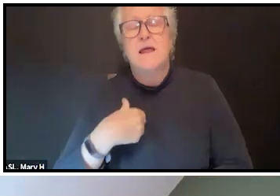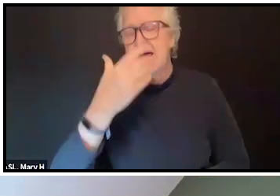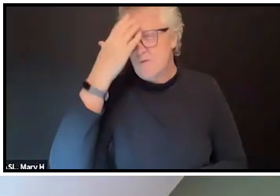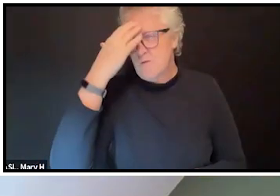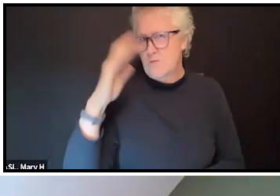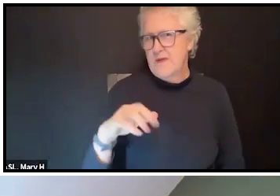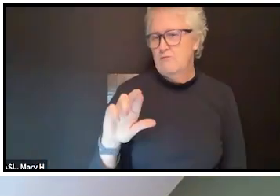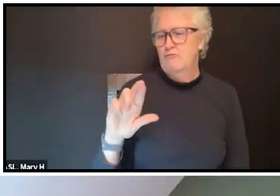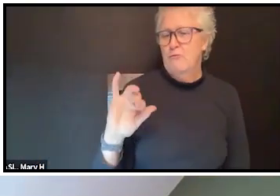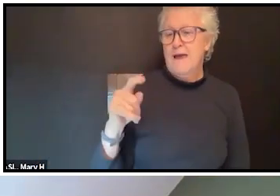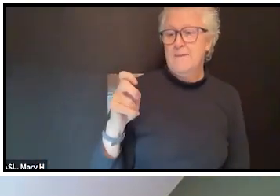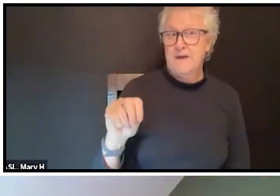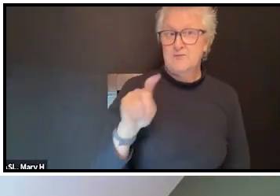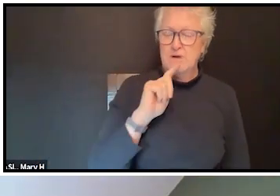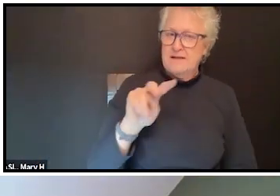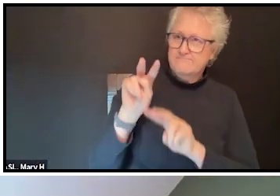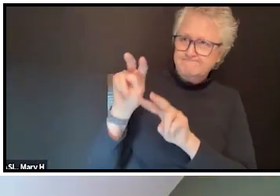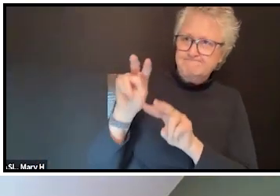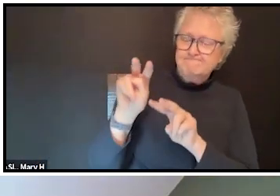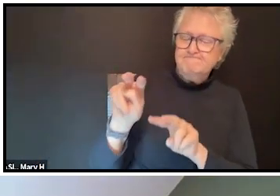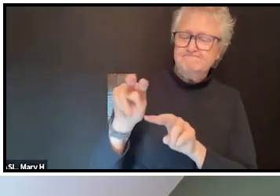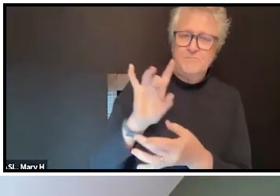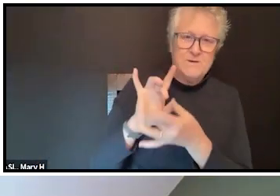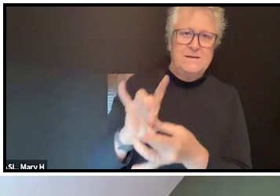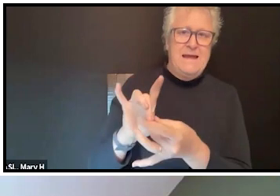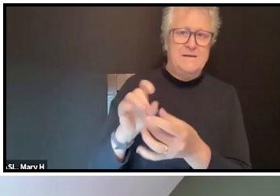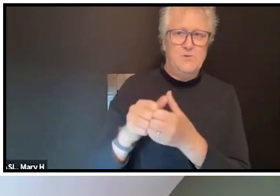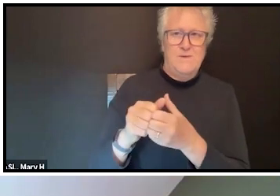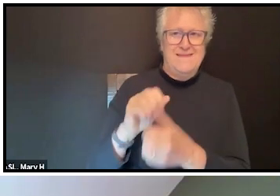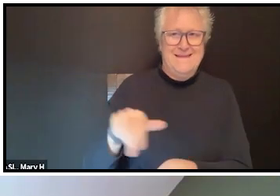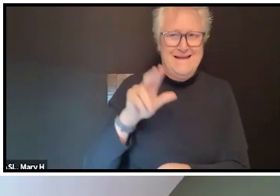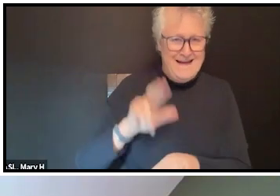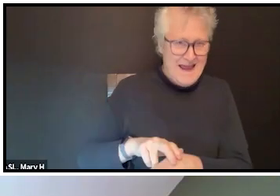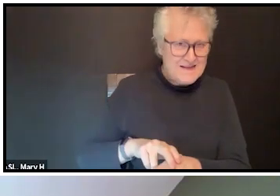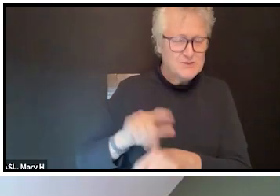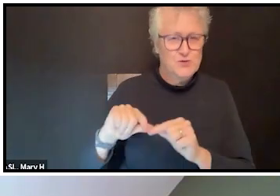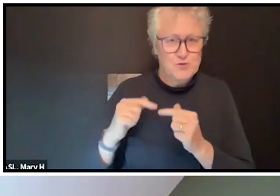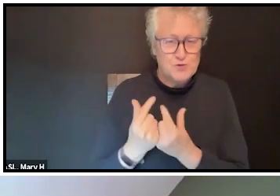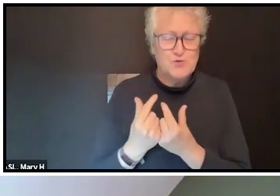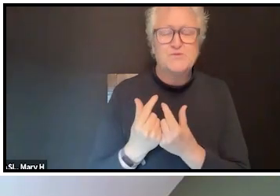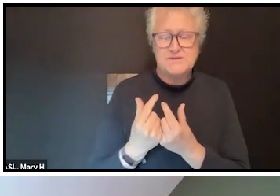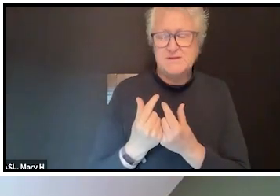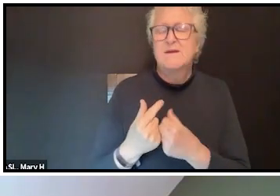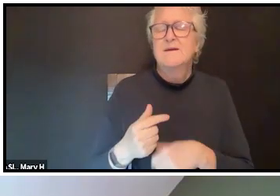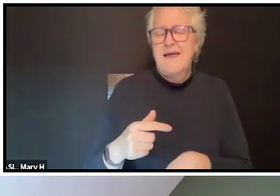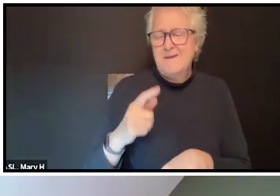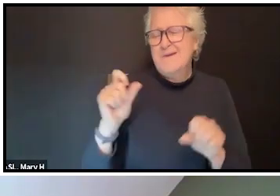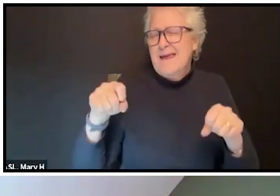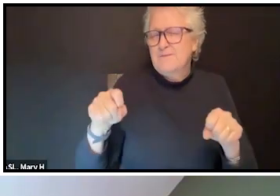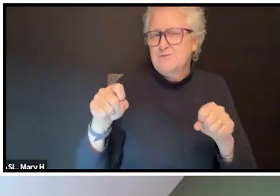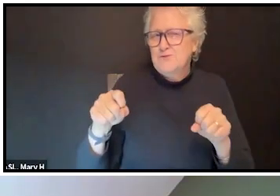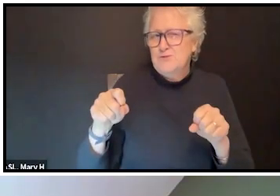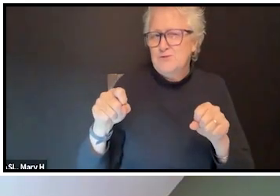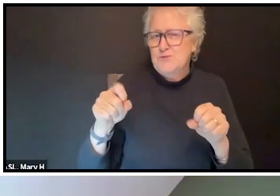work groups that will continue to meet and connect throughout the year on